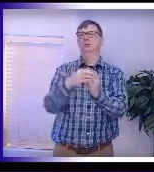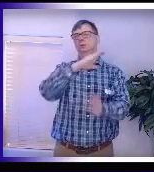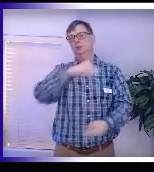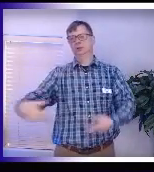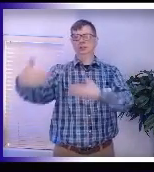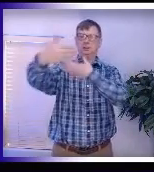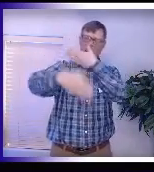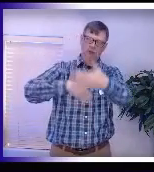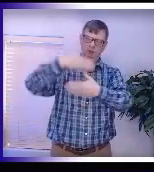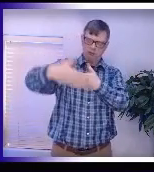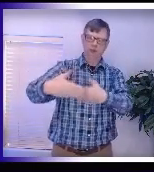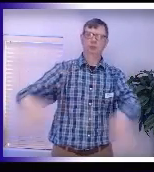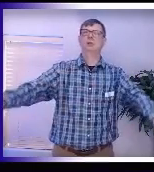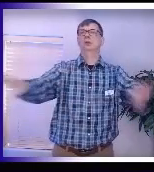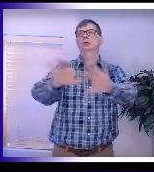relationship with this community,